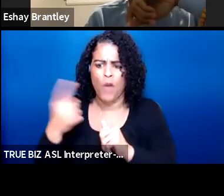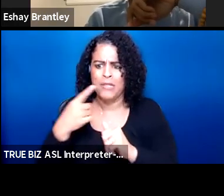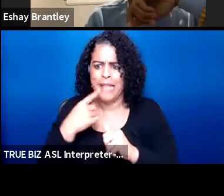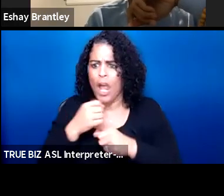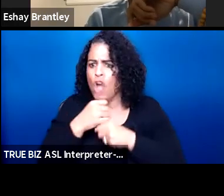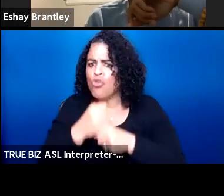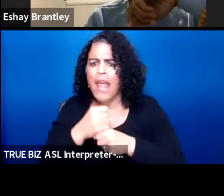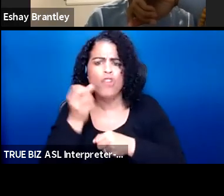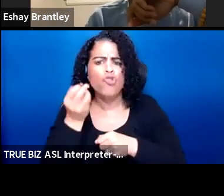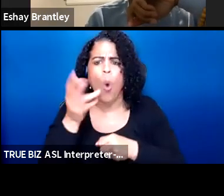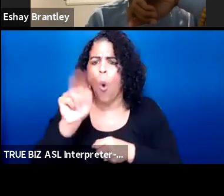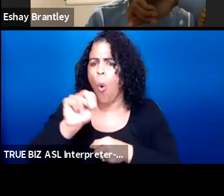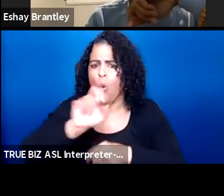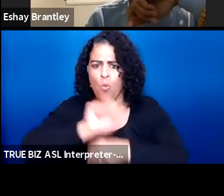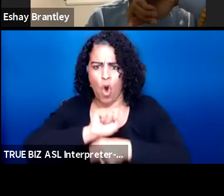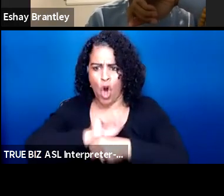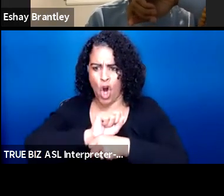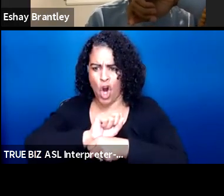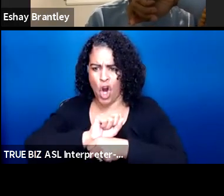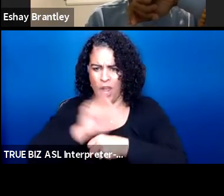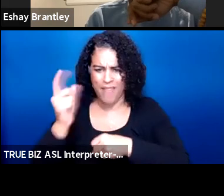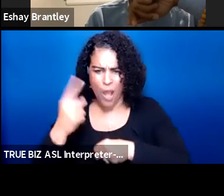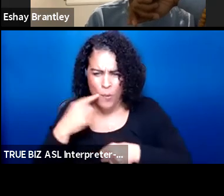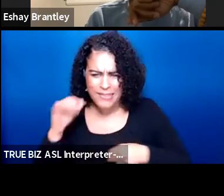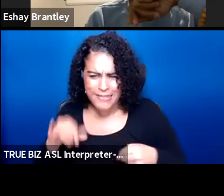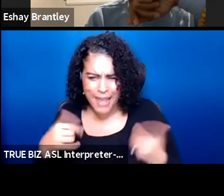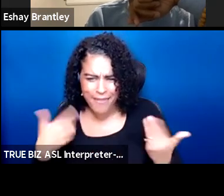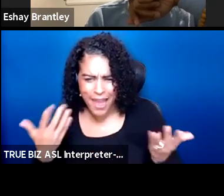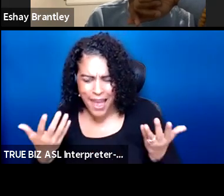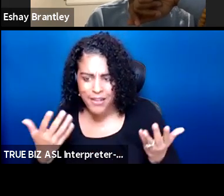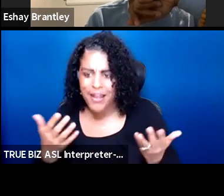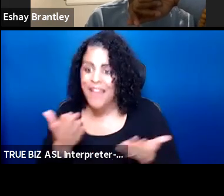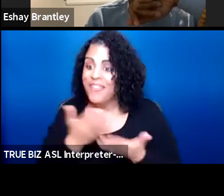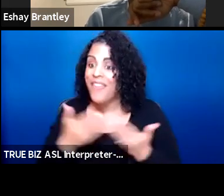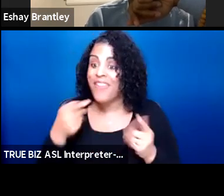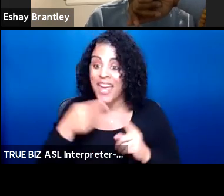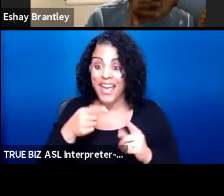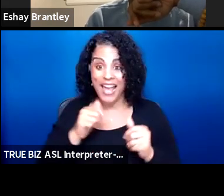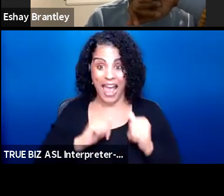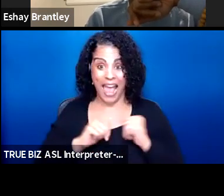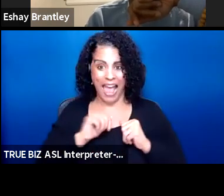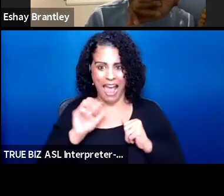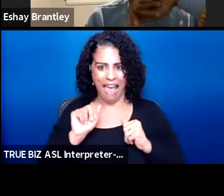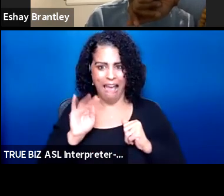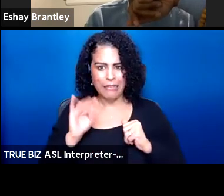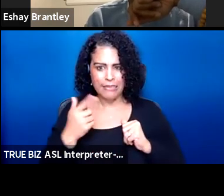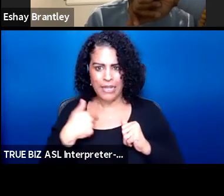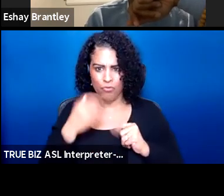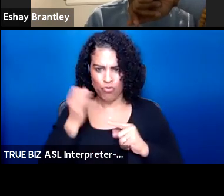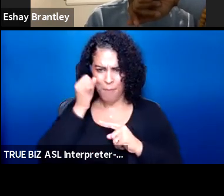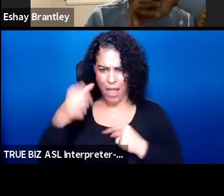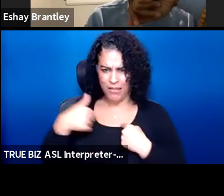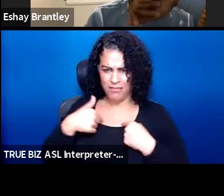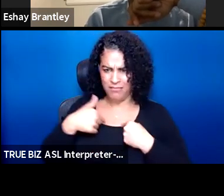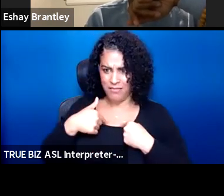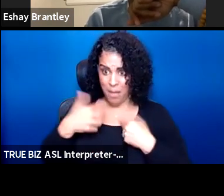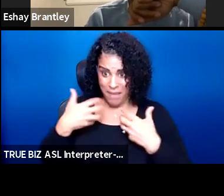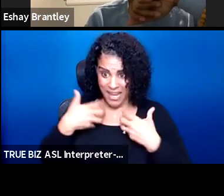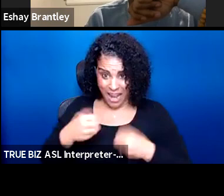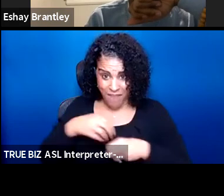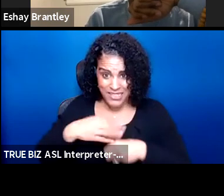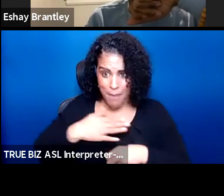create your own work. Like, and also a thing, like, I think that's also kind of rebellious is, like, being confident in